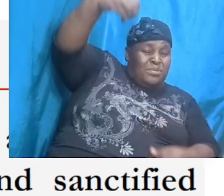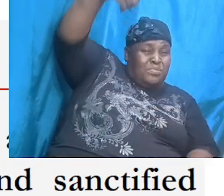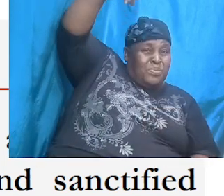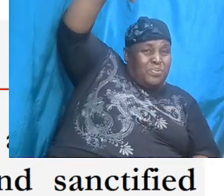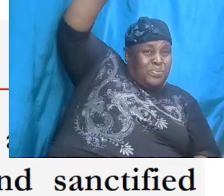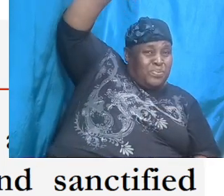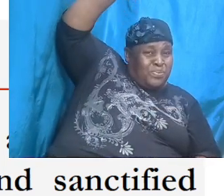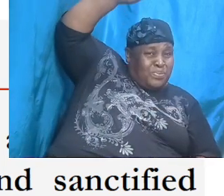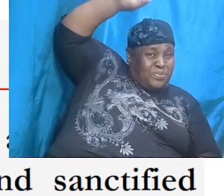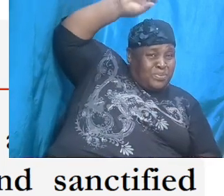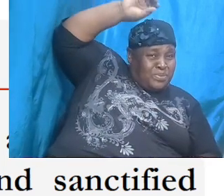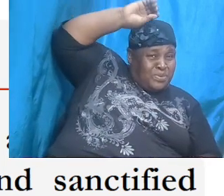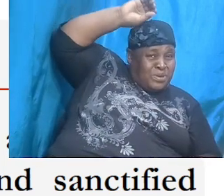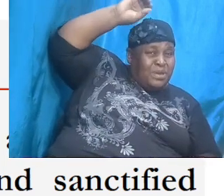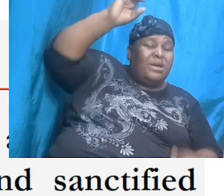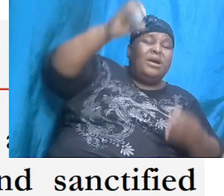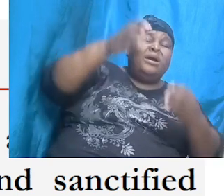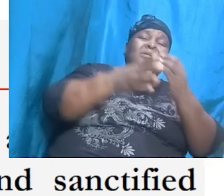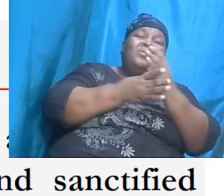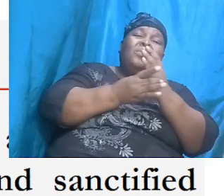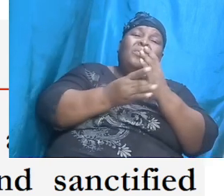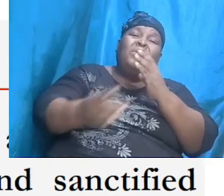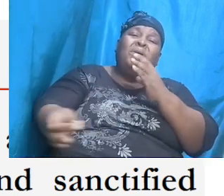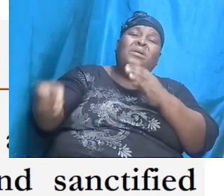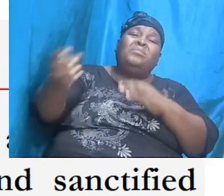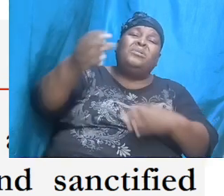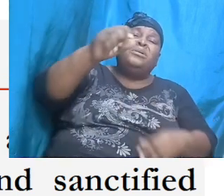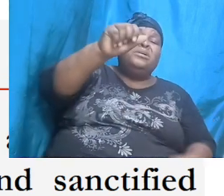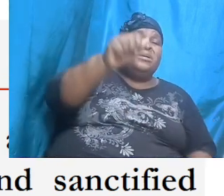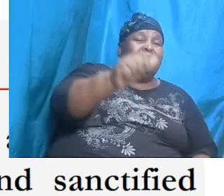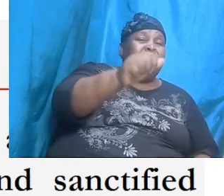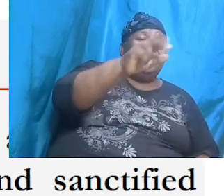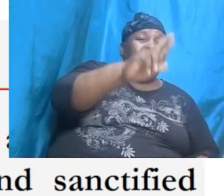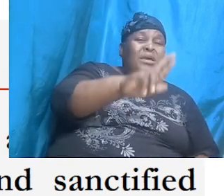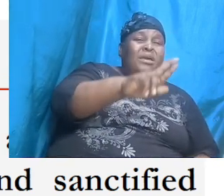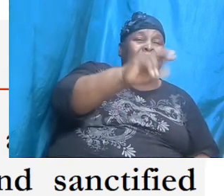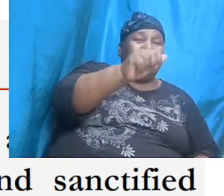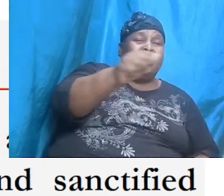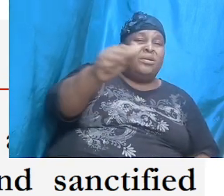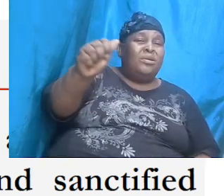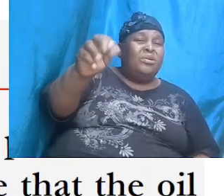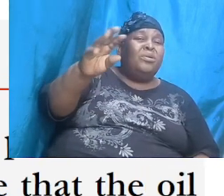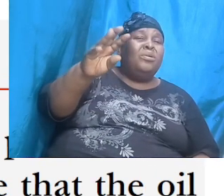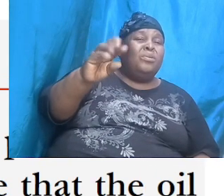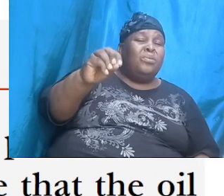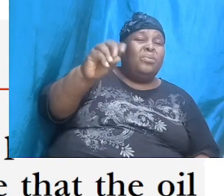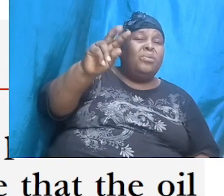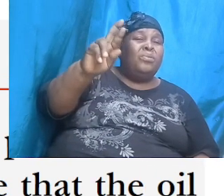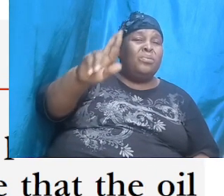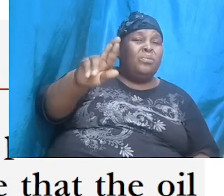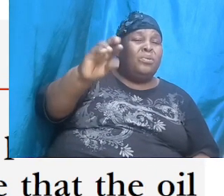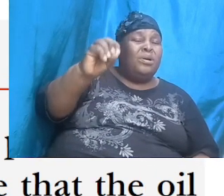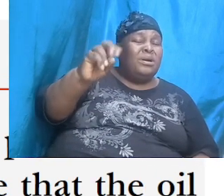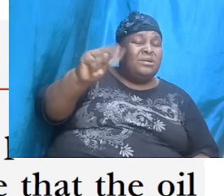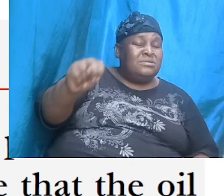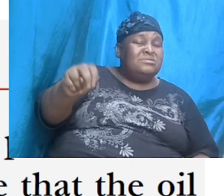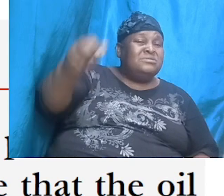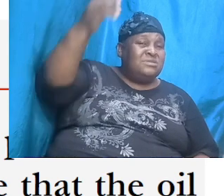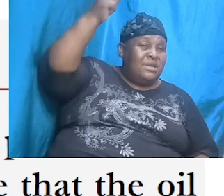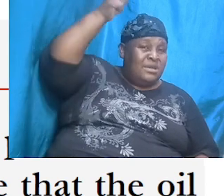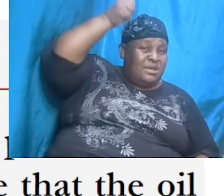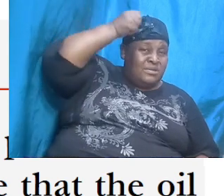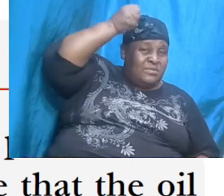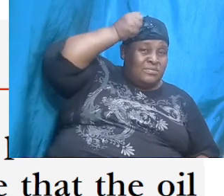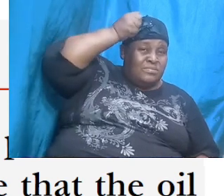and anointed him to sanctify him. Praise God. So from that particular scripture, we notice a couple of